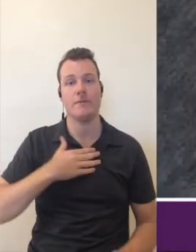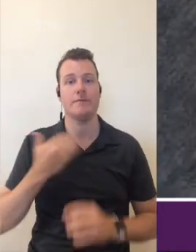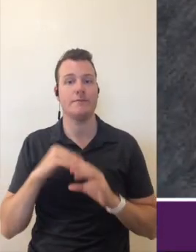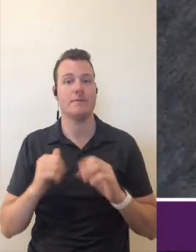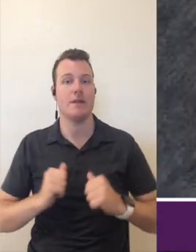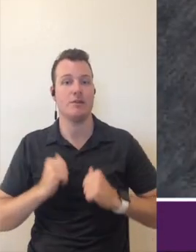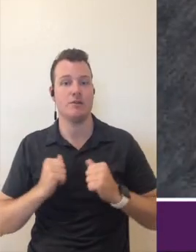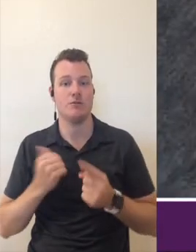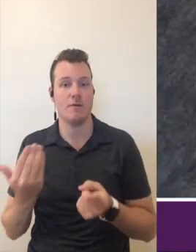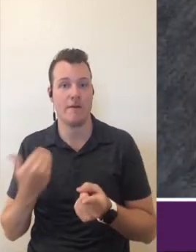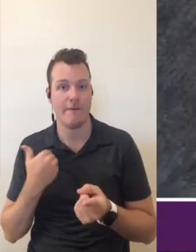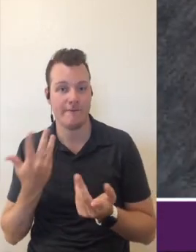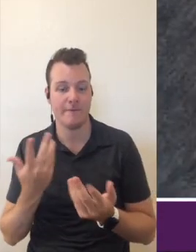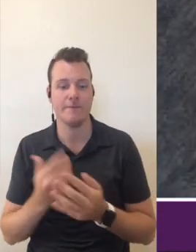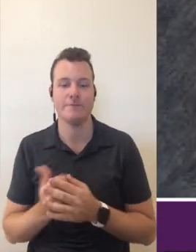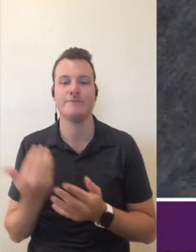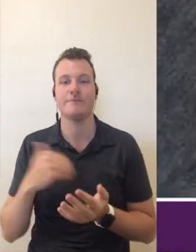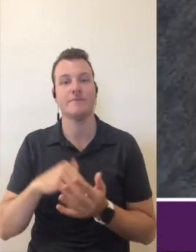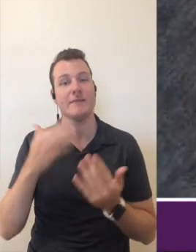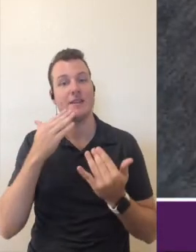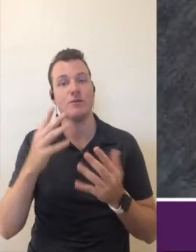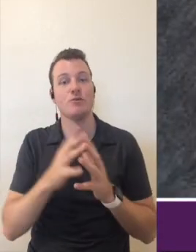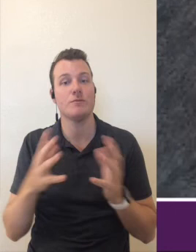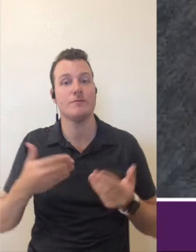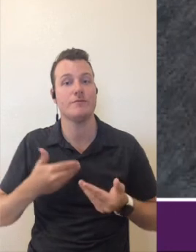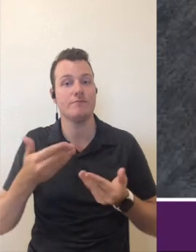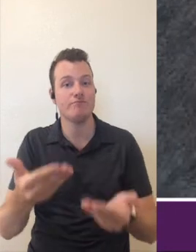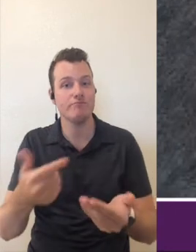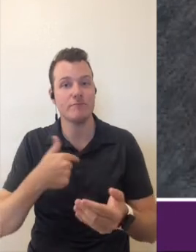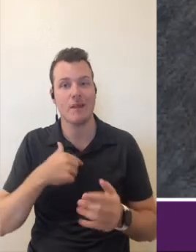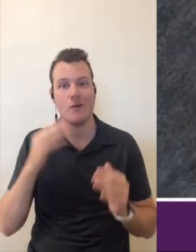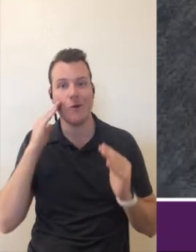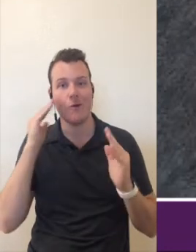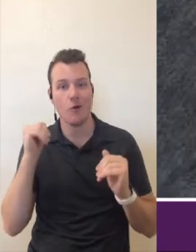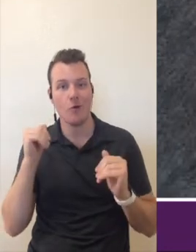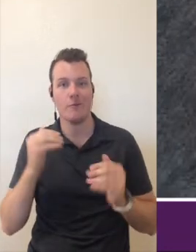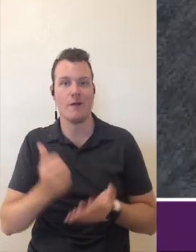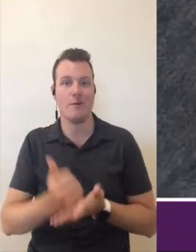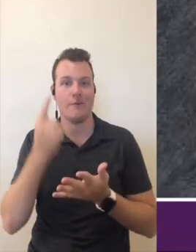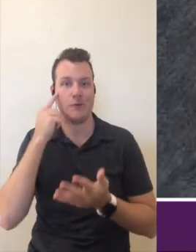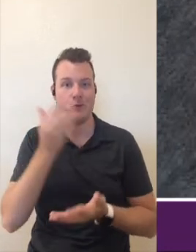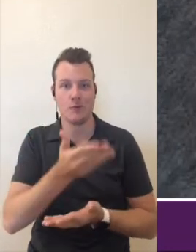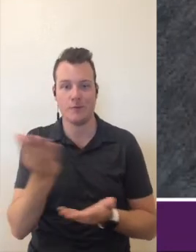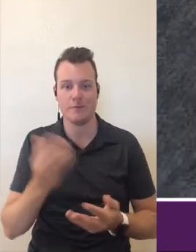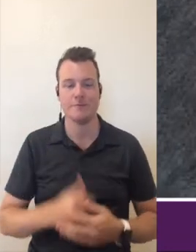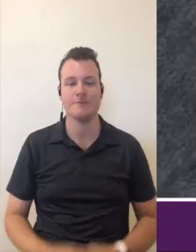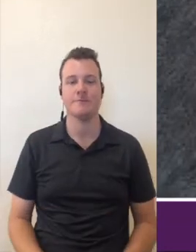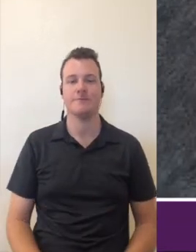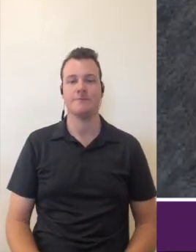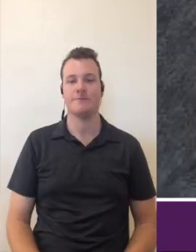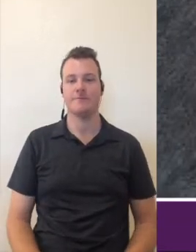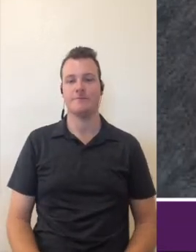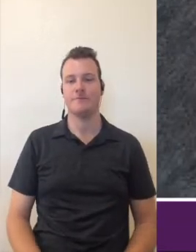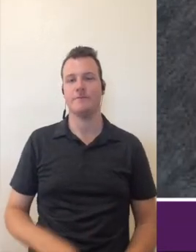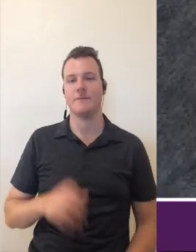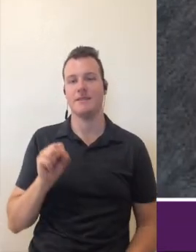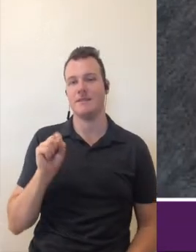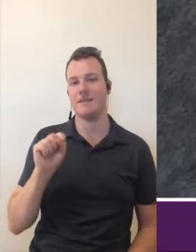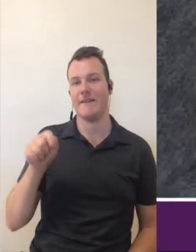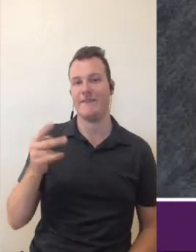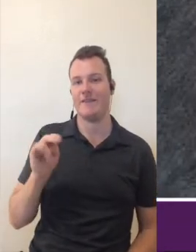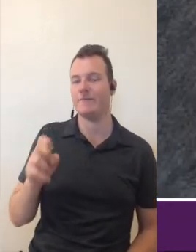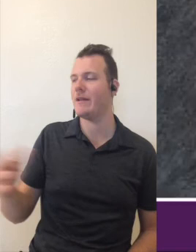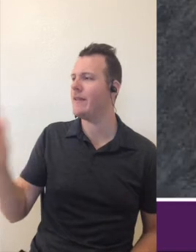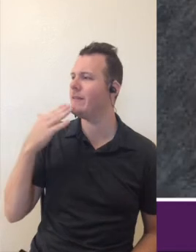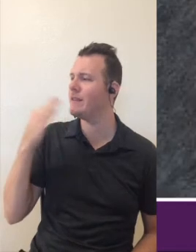any questions that you may have, either now or later. You have my email address. And again, thank you so much for the invitation. I hope this